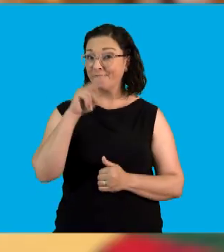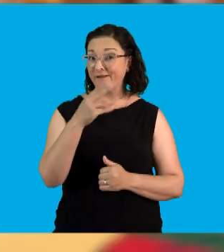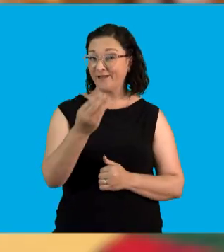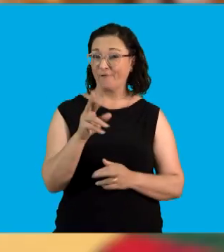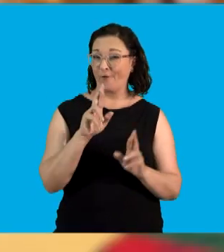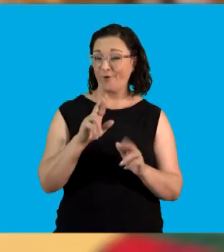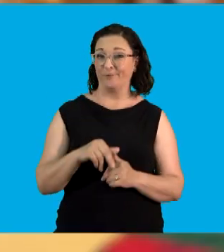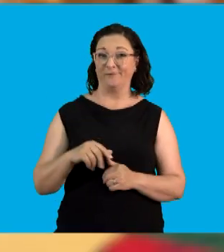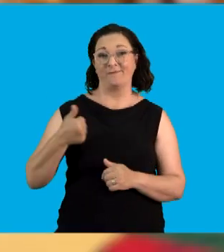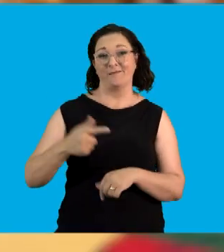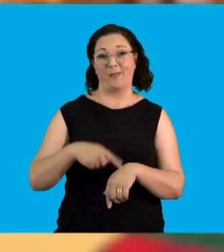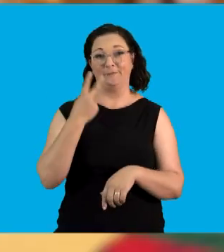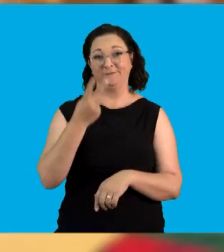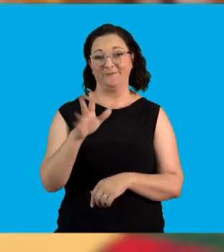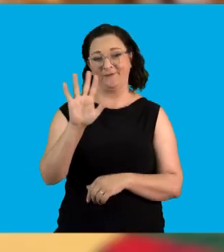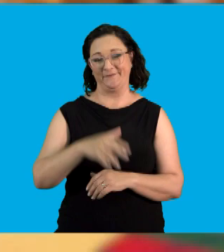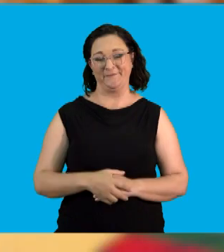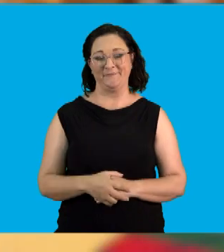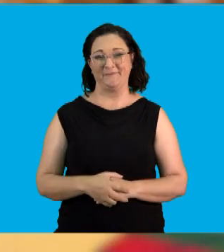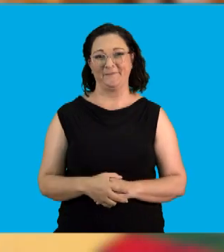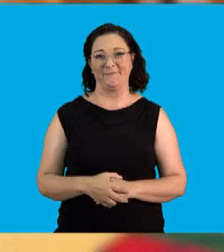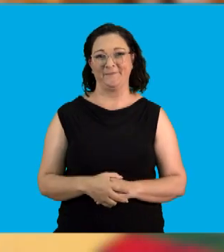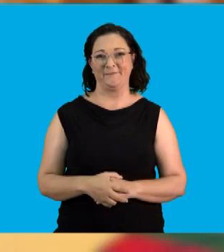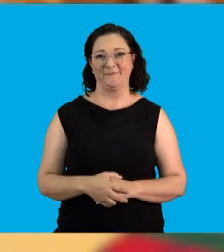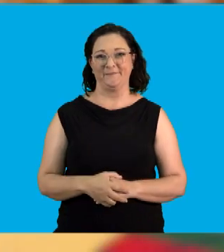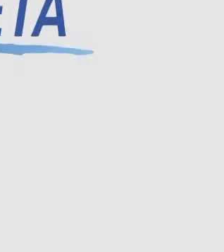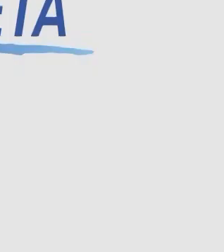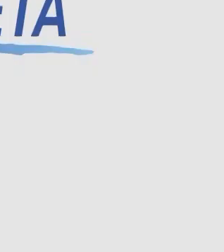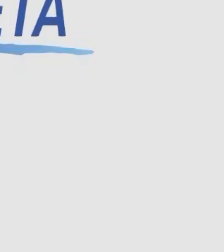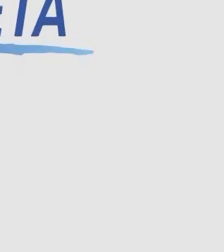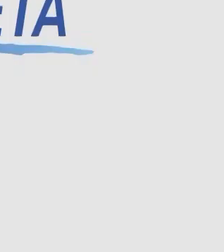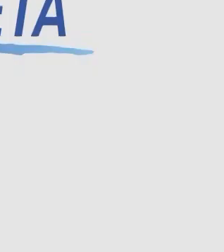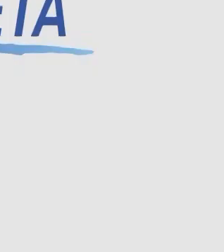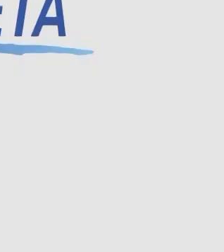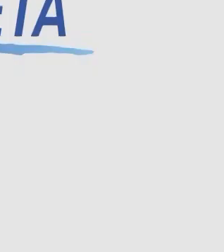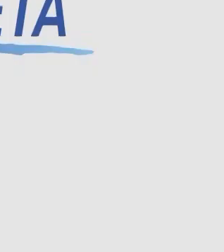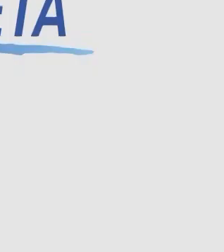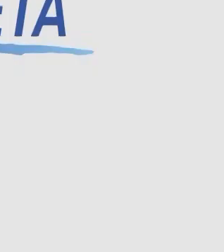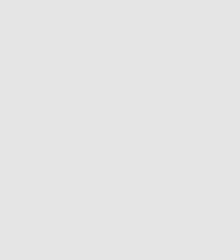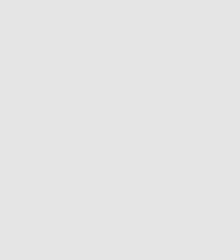I hope you had as much fun as I did. Until I see you next time. Bye.